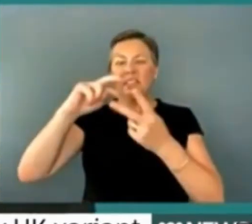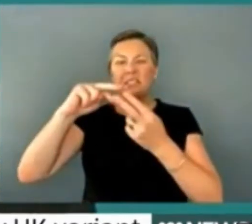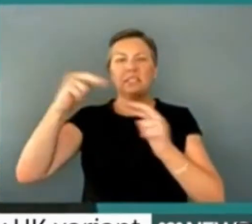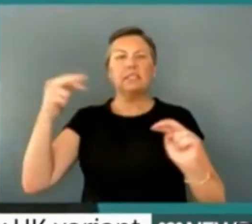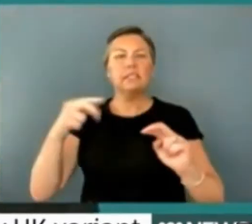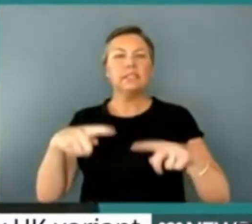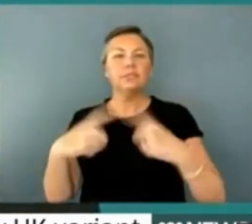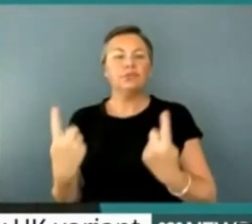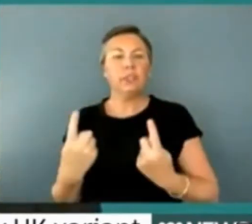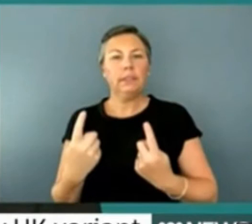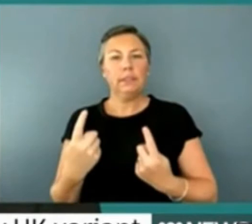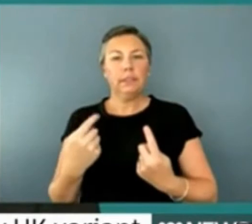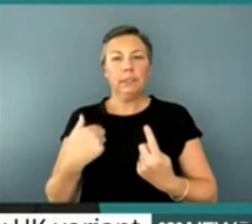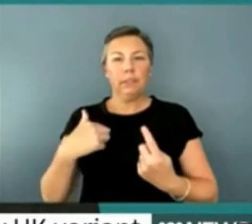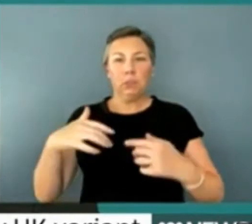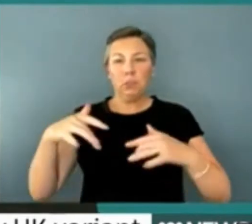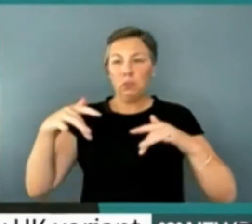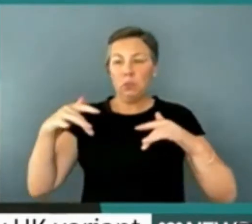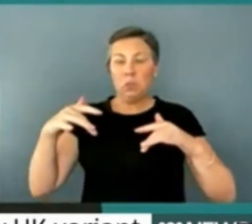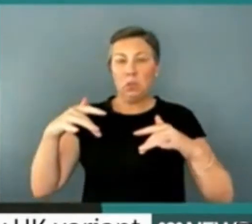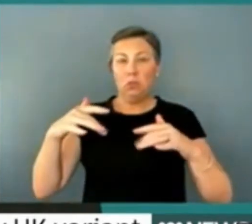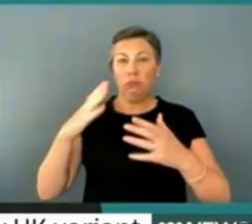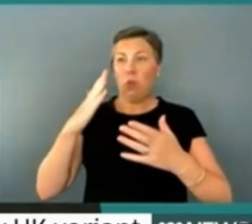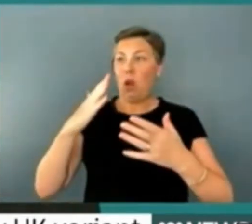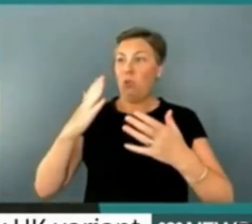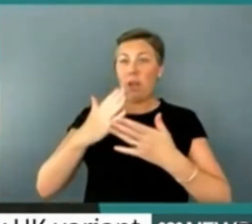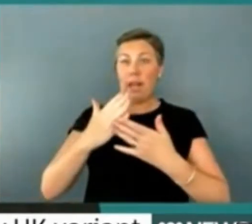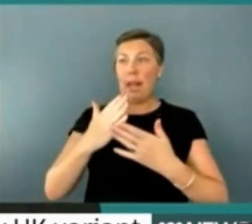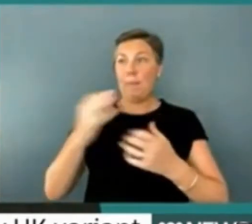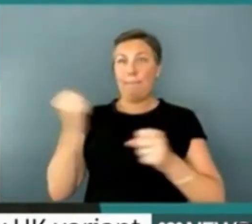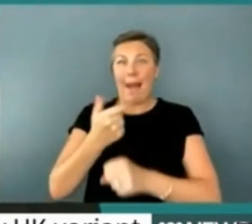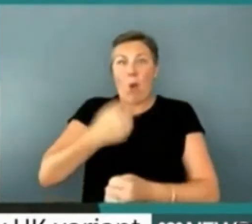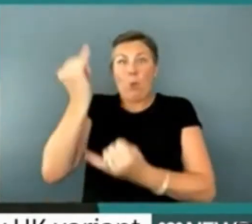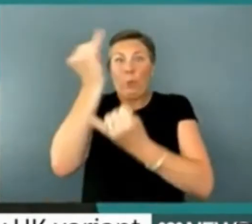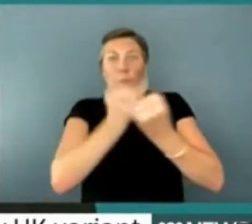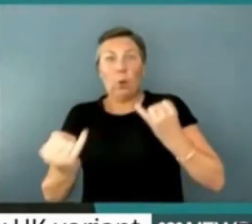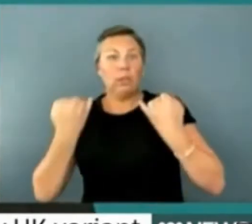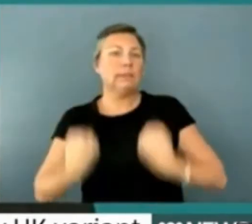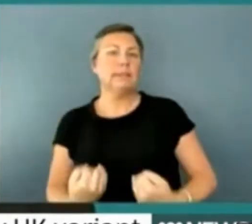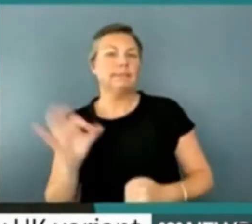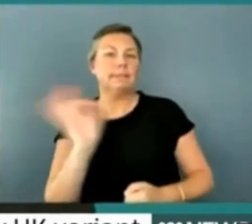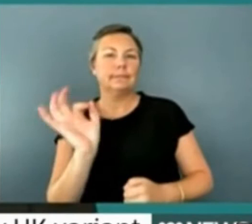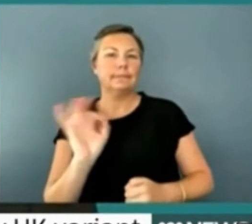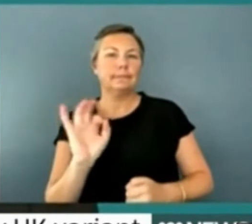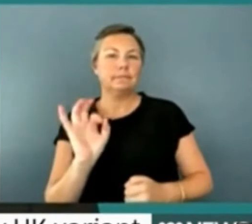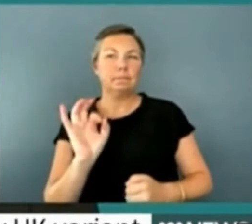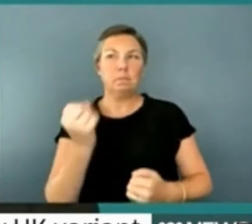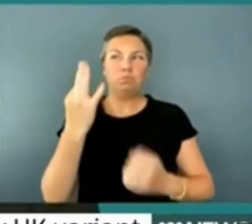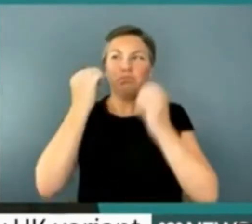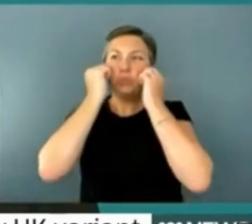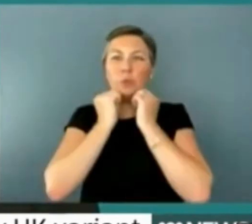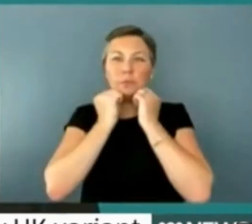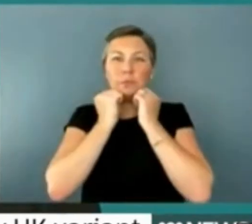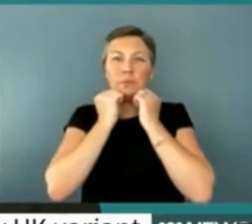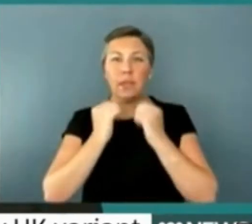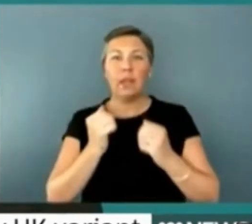has any effect on the severity of the illness from the virus. There is no evidence at the moment that it interferes with the vaccine. There